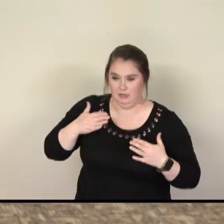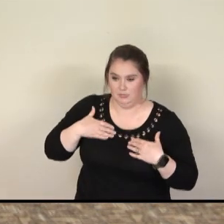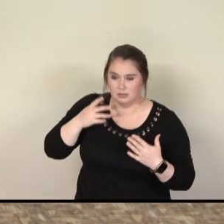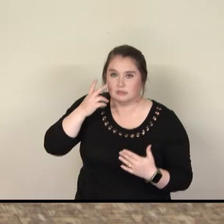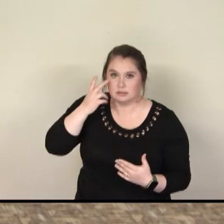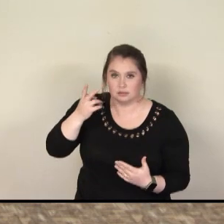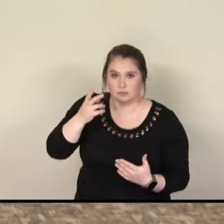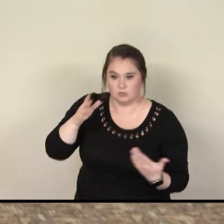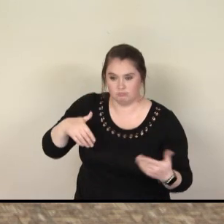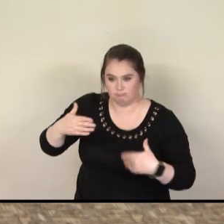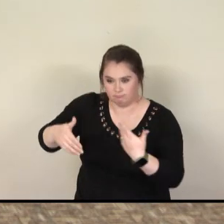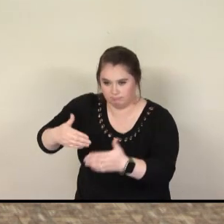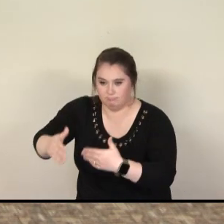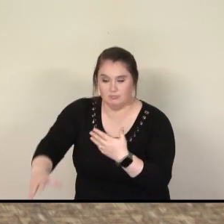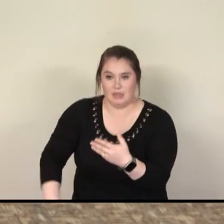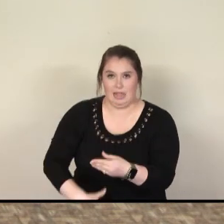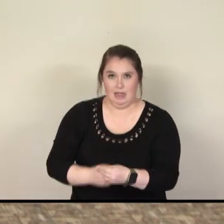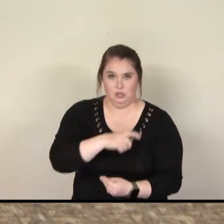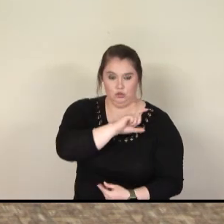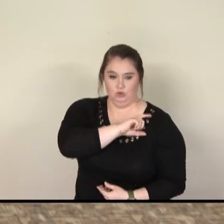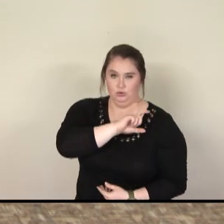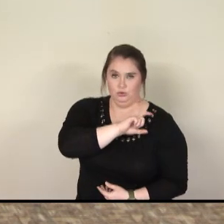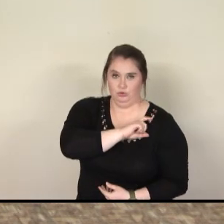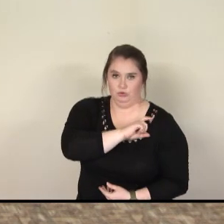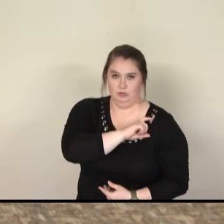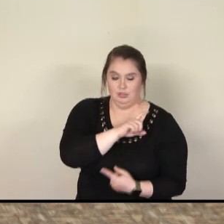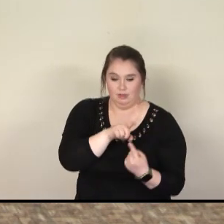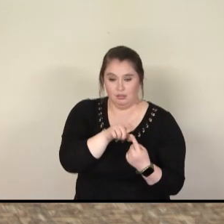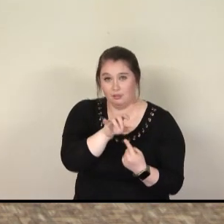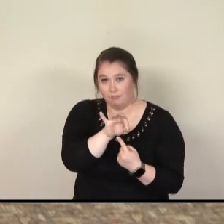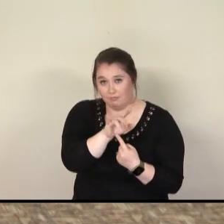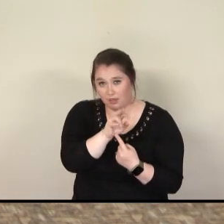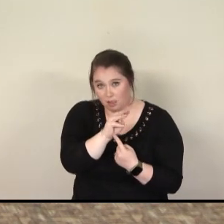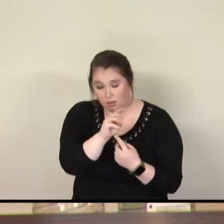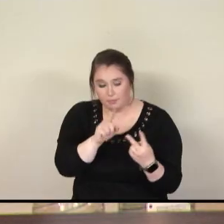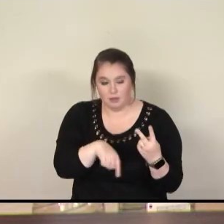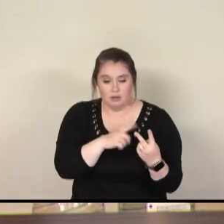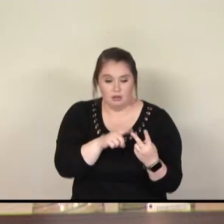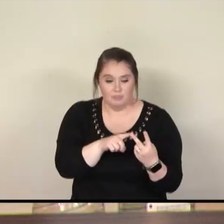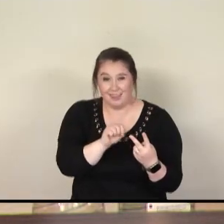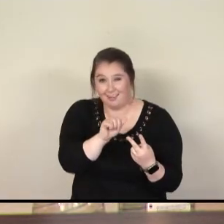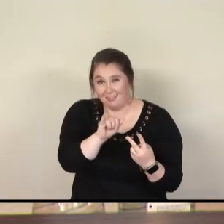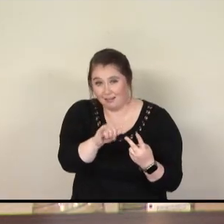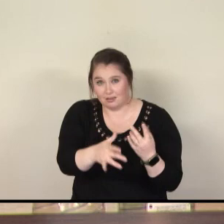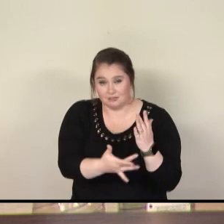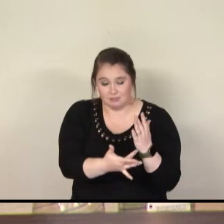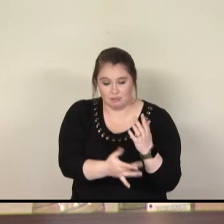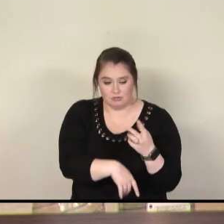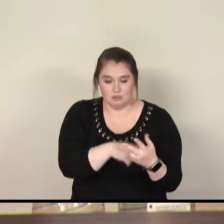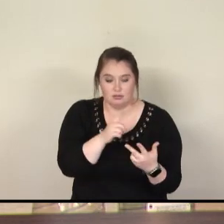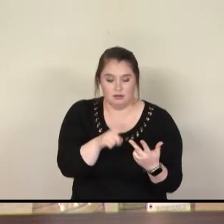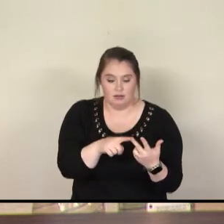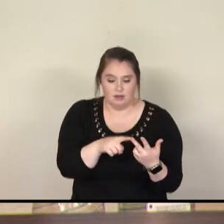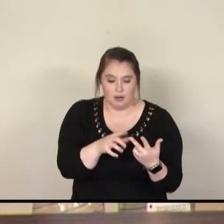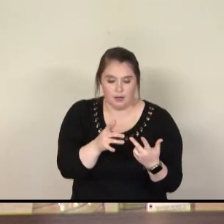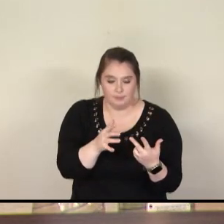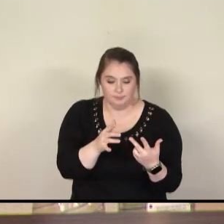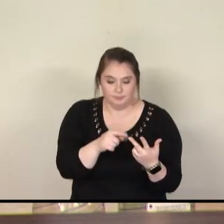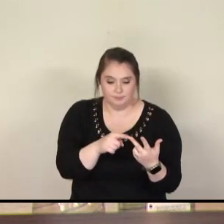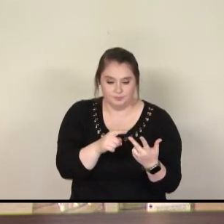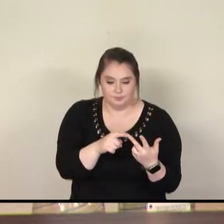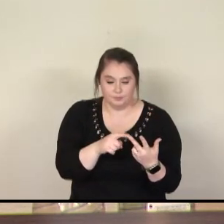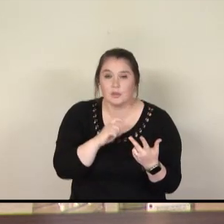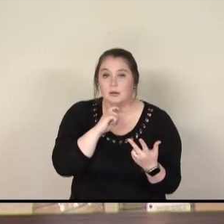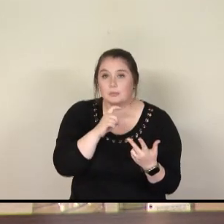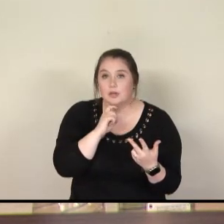to add in the security, like the film, and then as well as the AI technology and